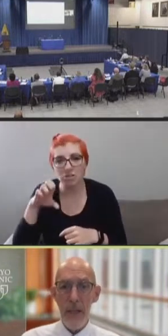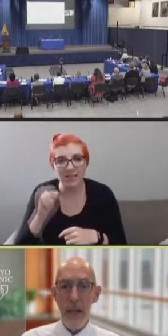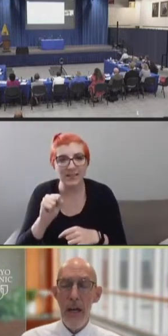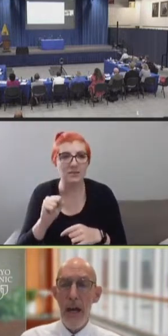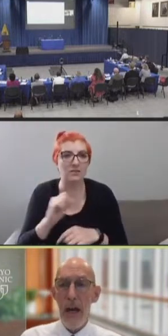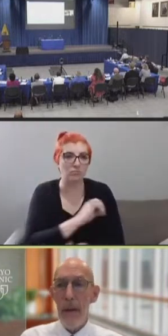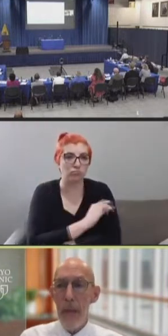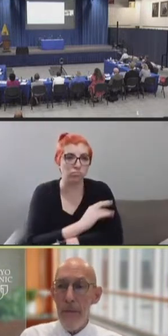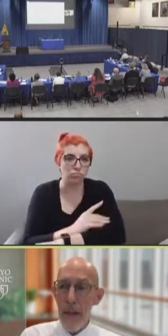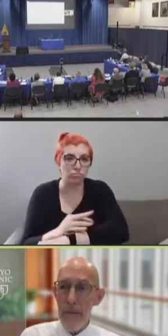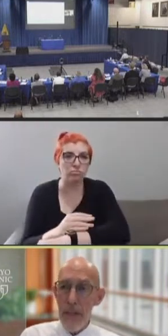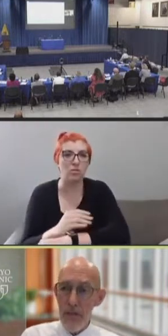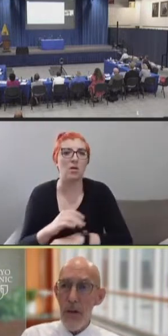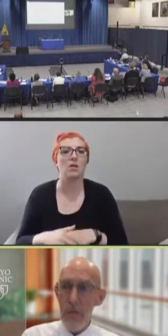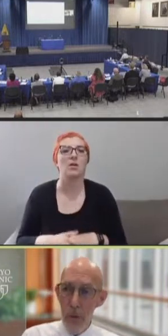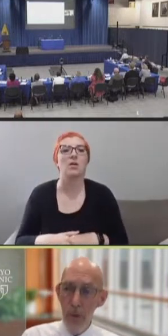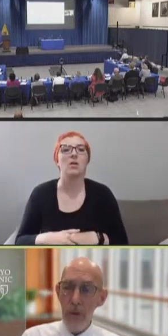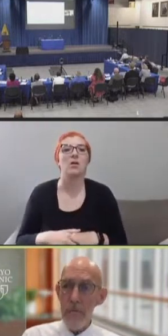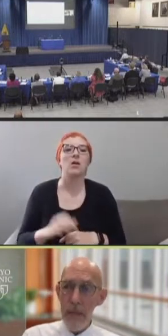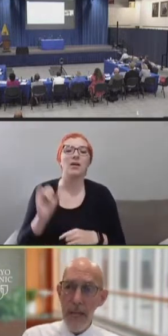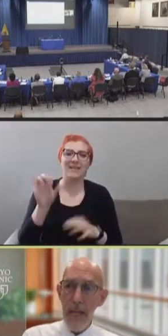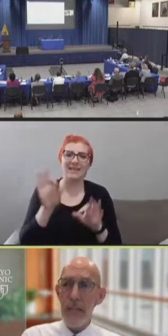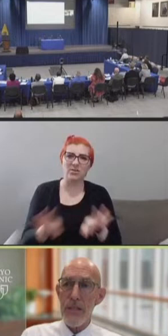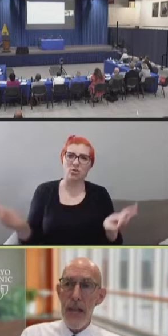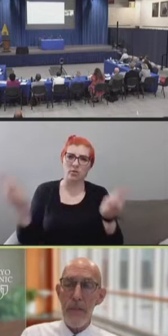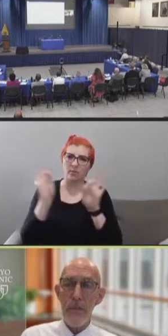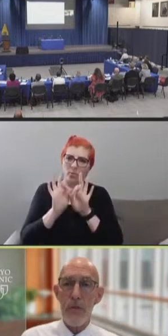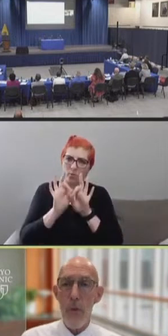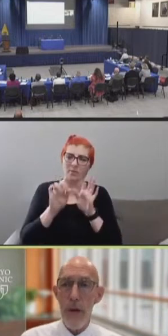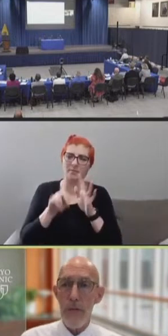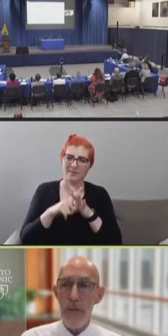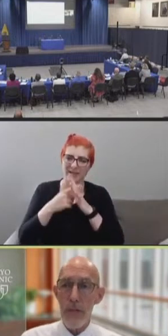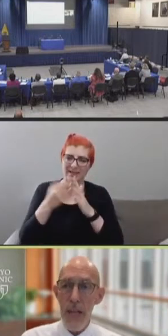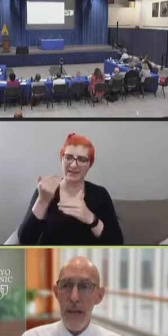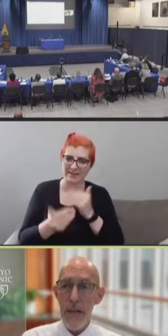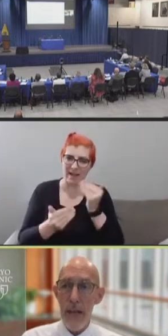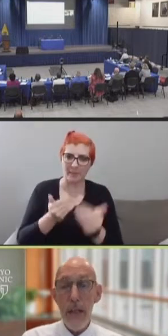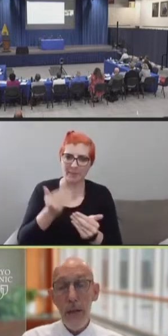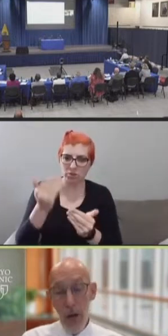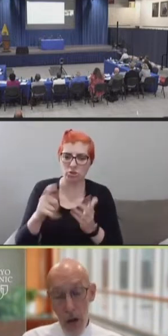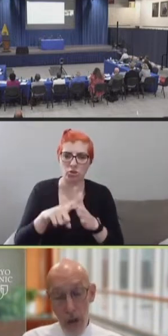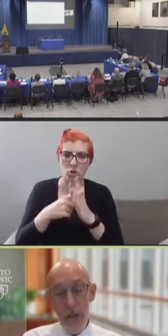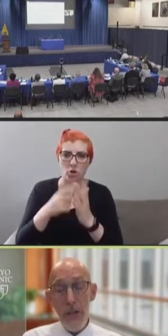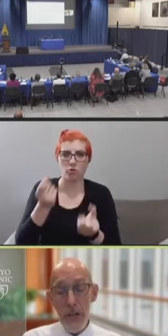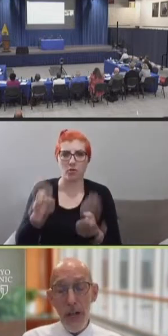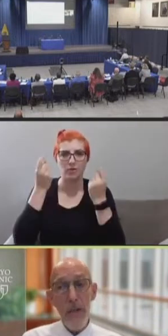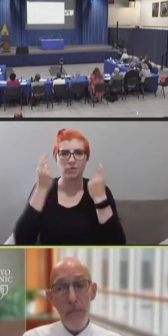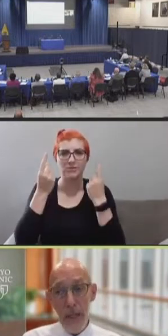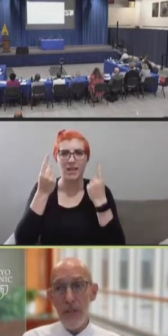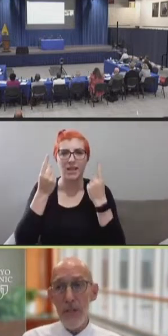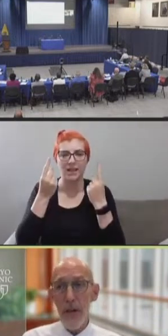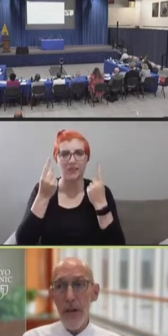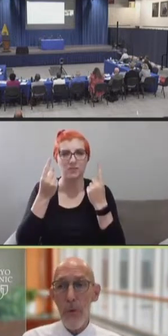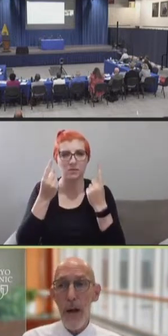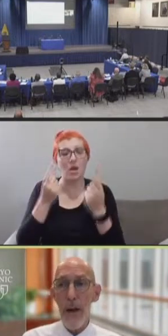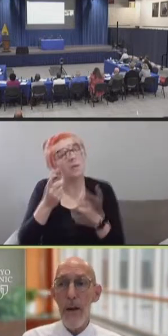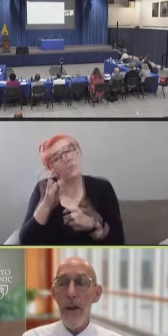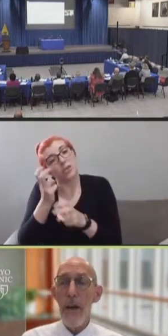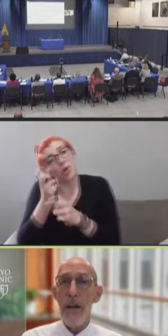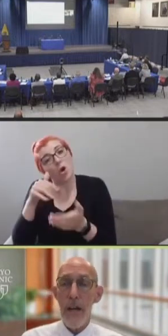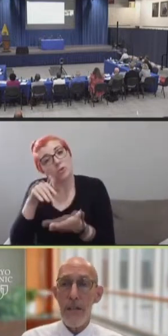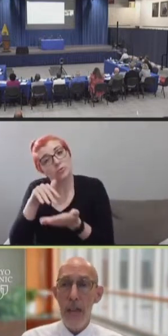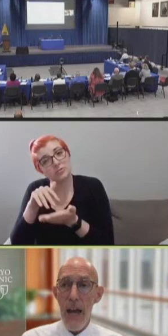lymphadenopathy. And these are important beginning steps toward understanding the harder to study because they're